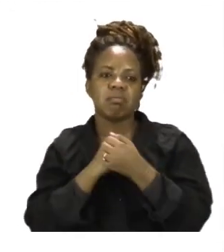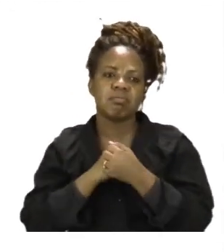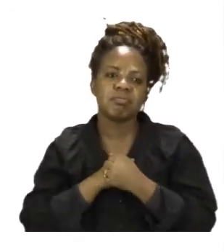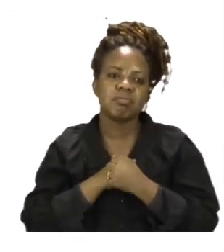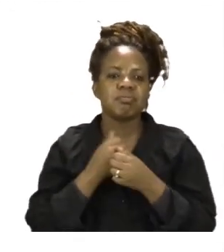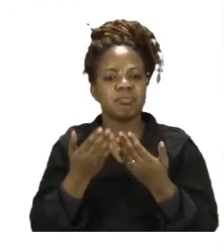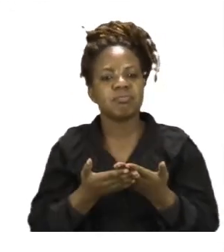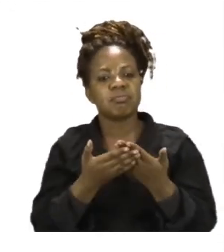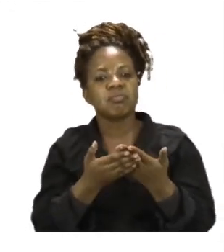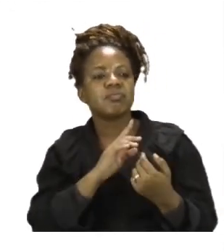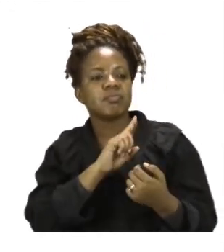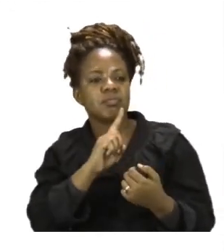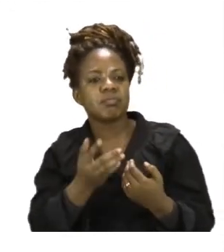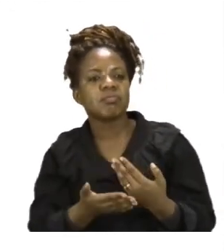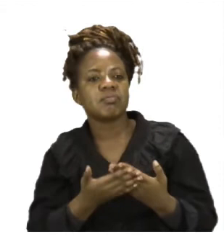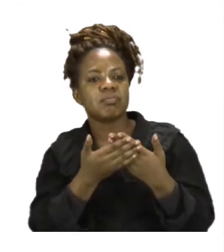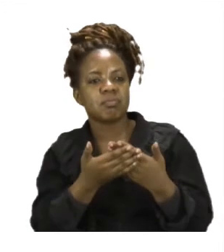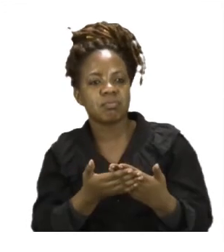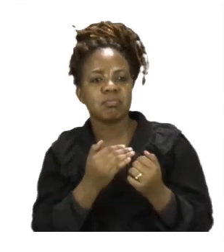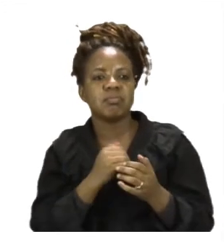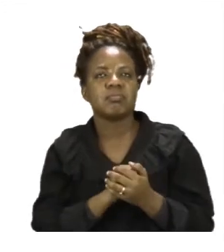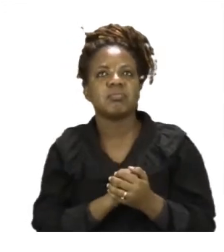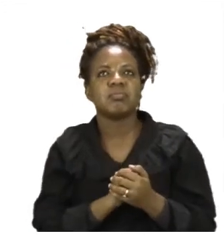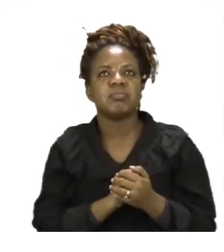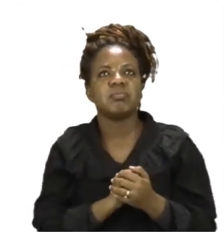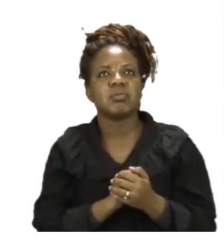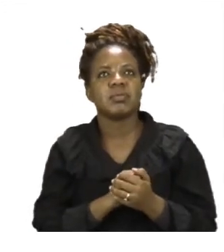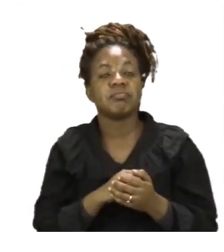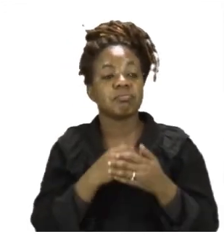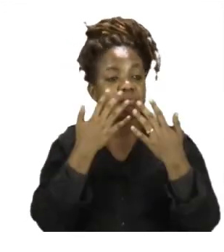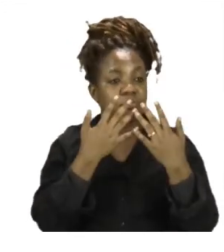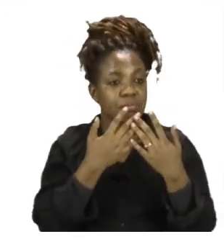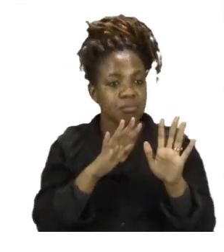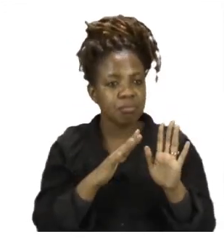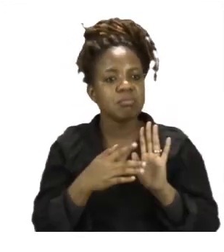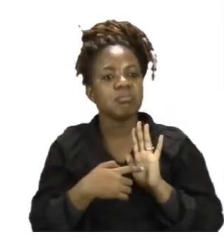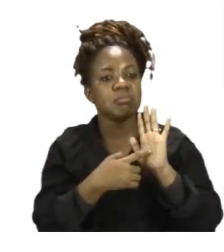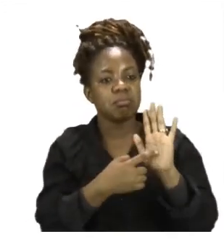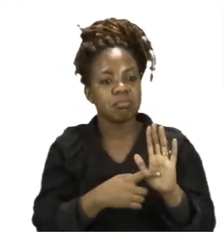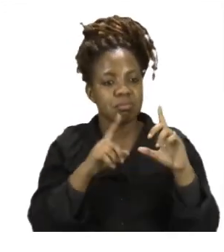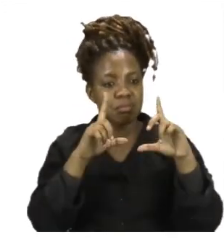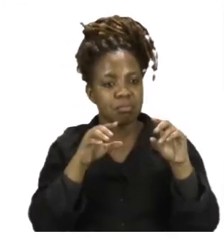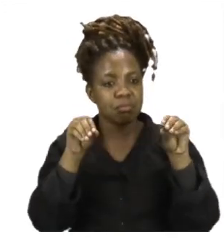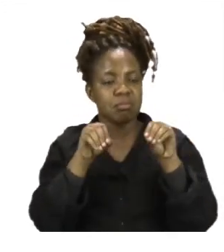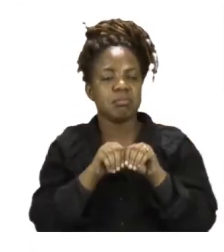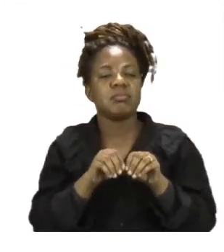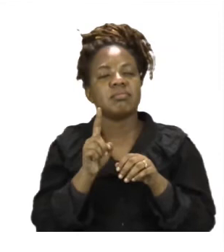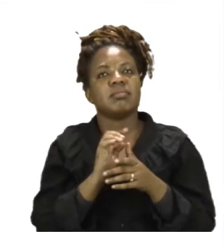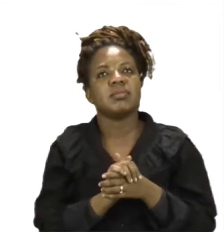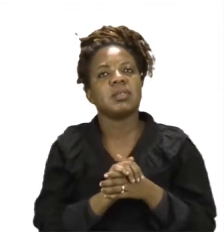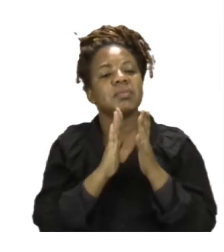teacher. And when you're done, I want you to tell me what picture you have made. Make sure you finish all